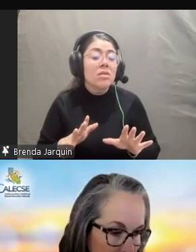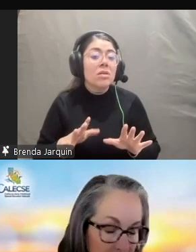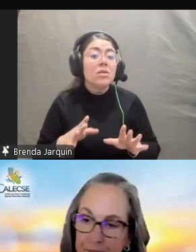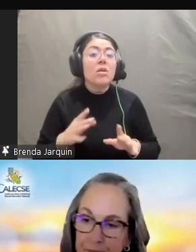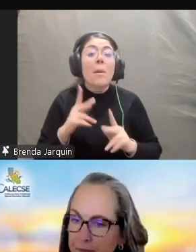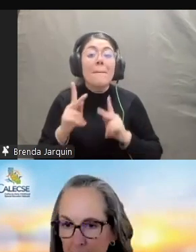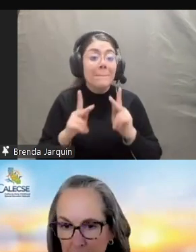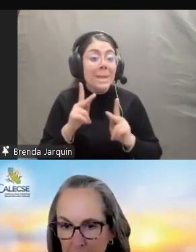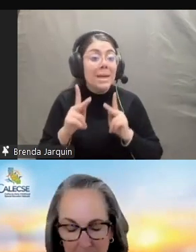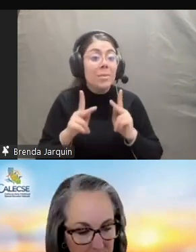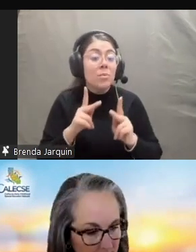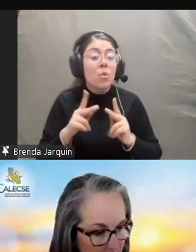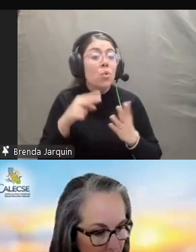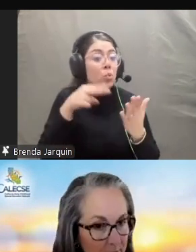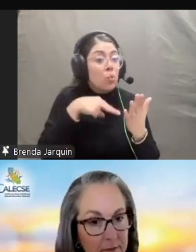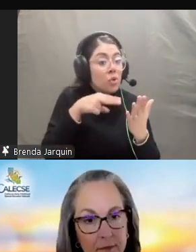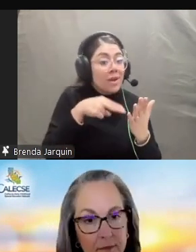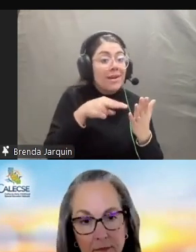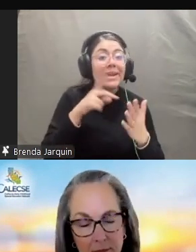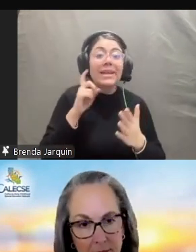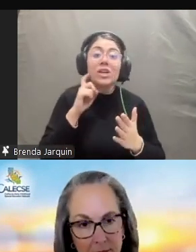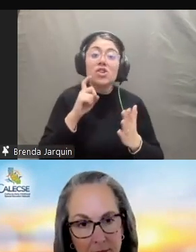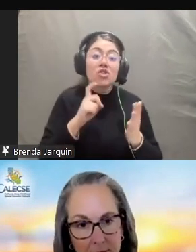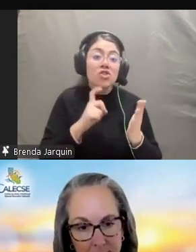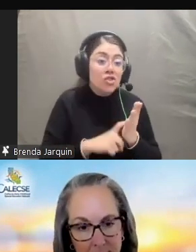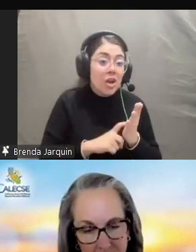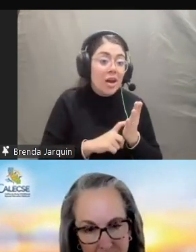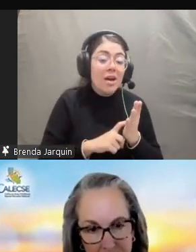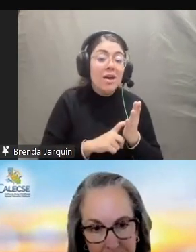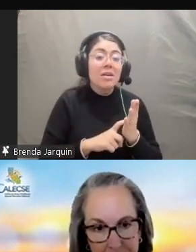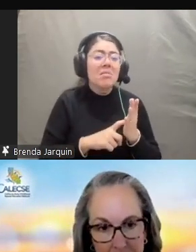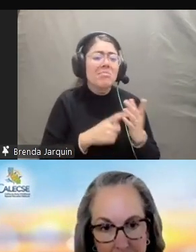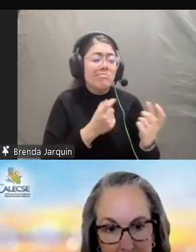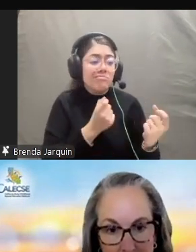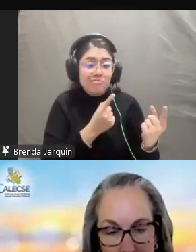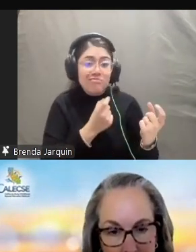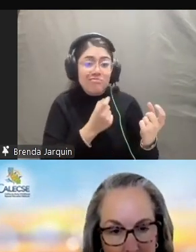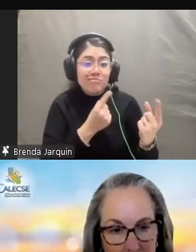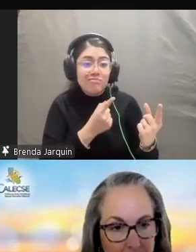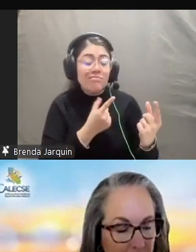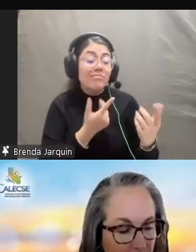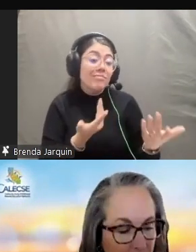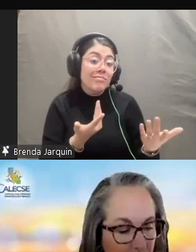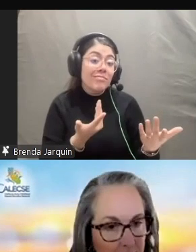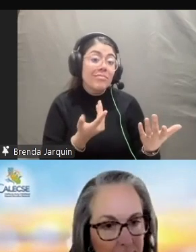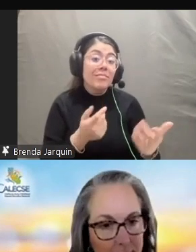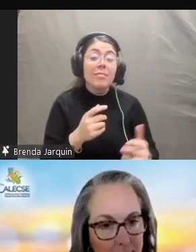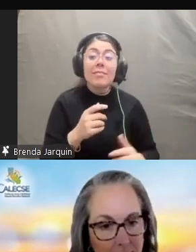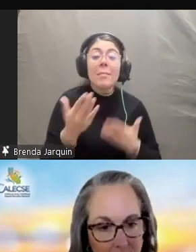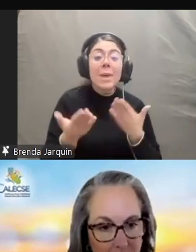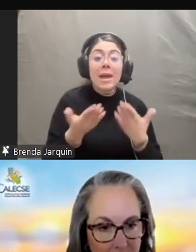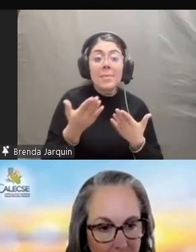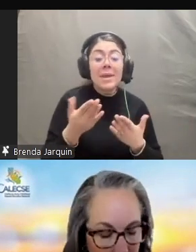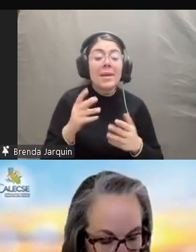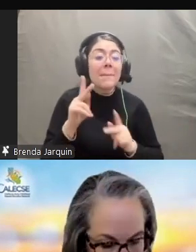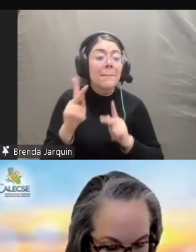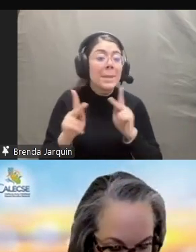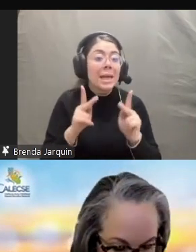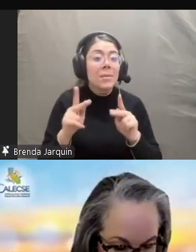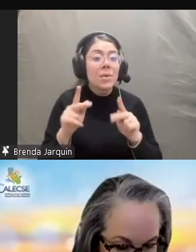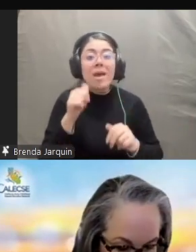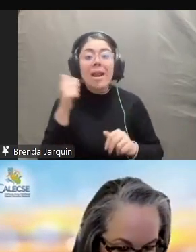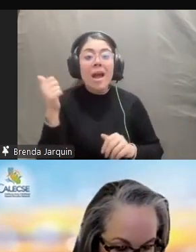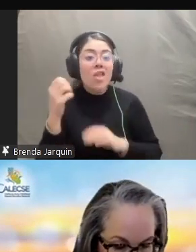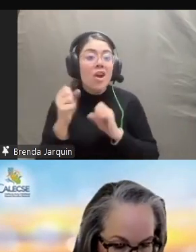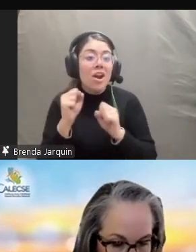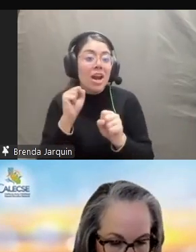proofreading and making sure things made sense, even in other people in the other agencies' areas. We decided who was